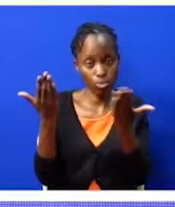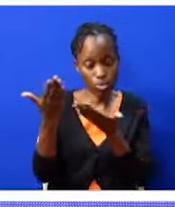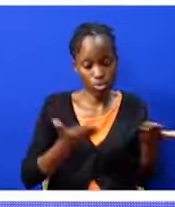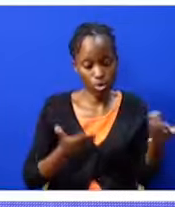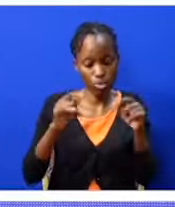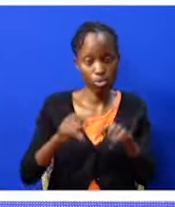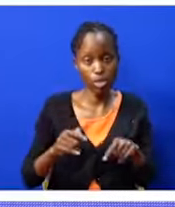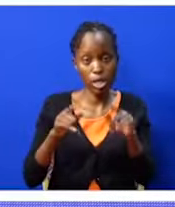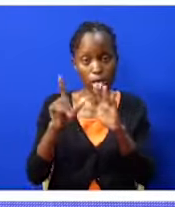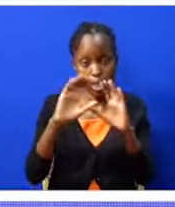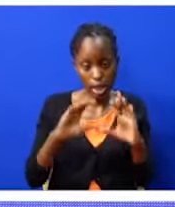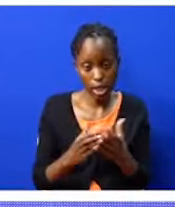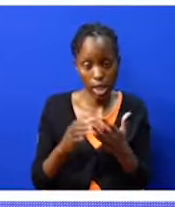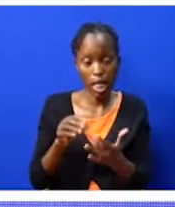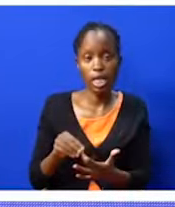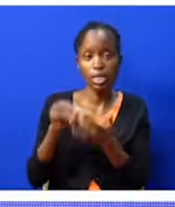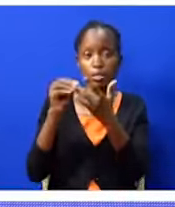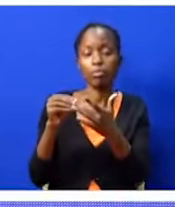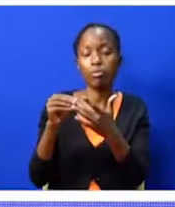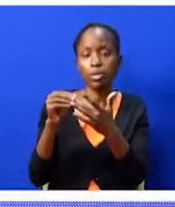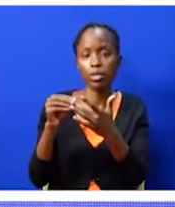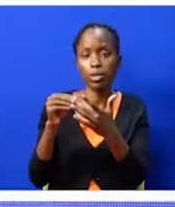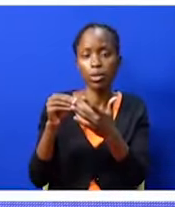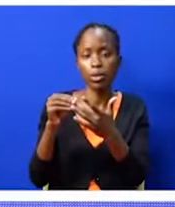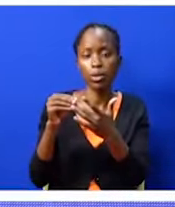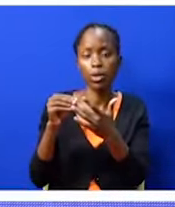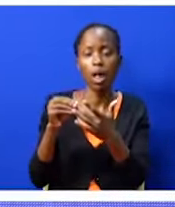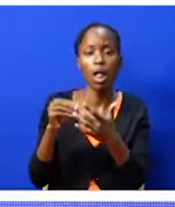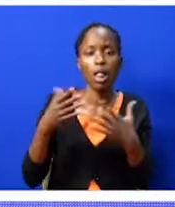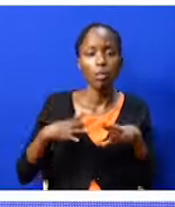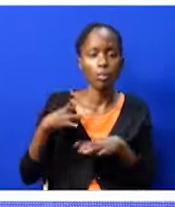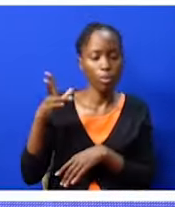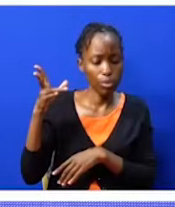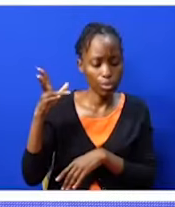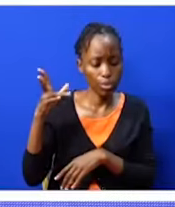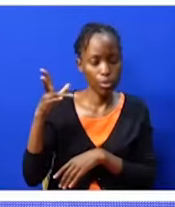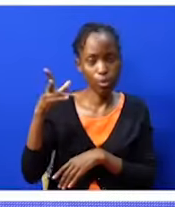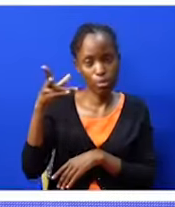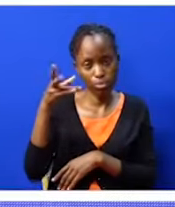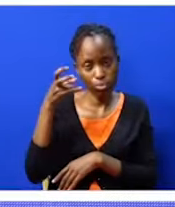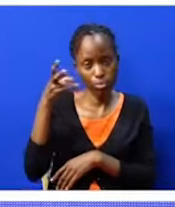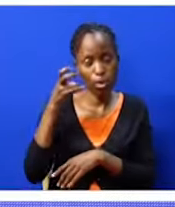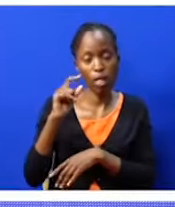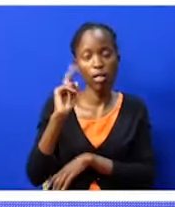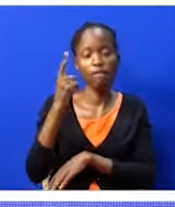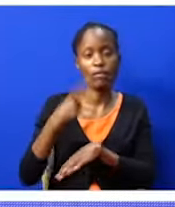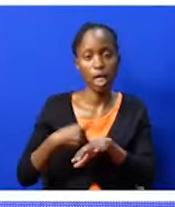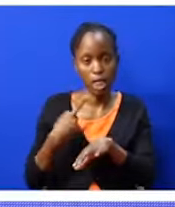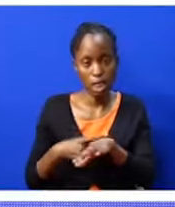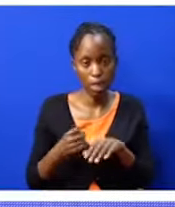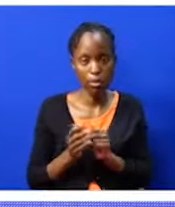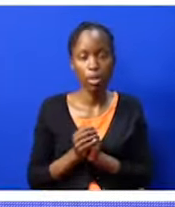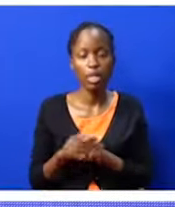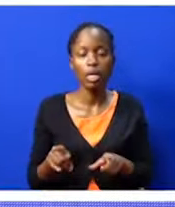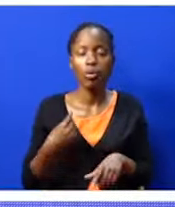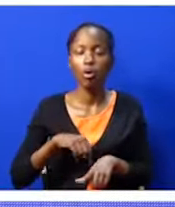lesson, and especially those that are listening to us or watching us for the very first time.